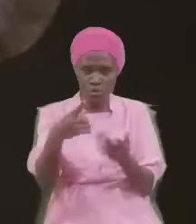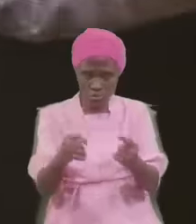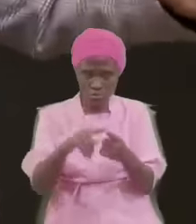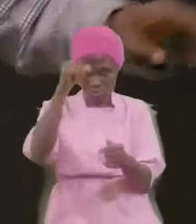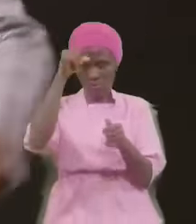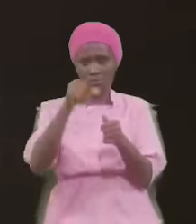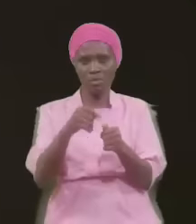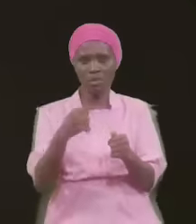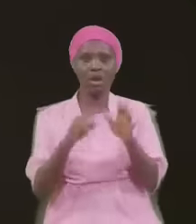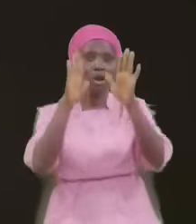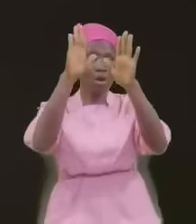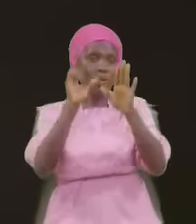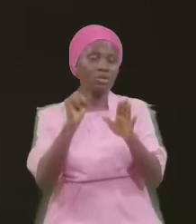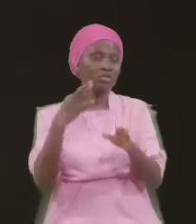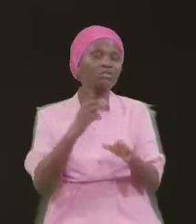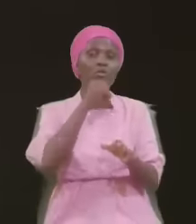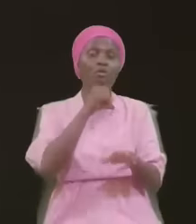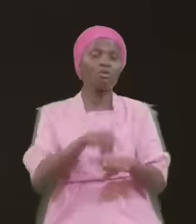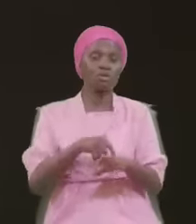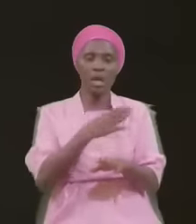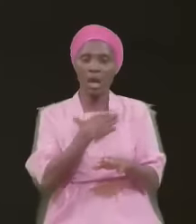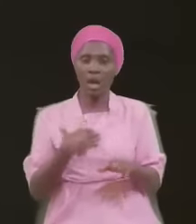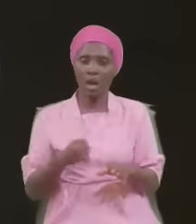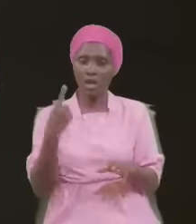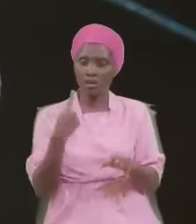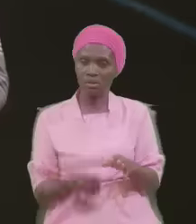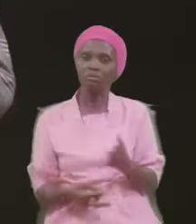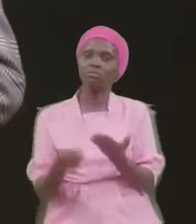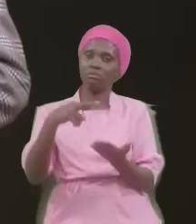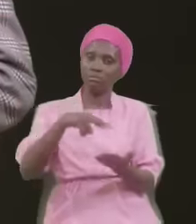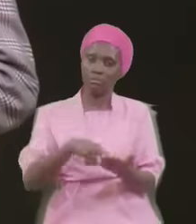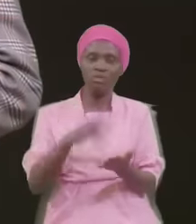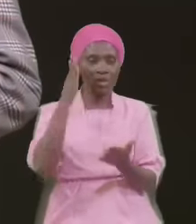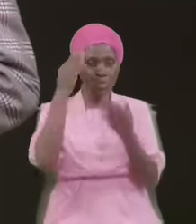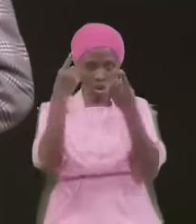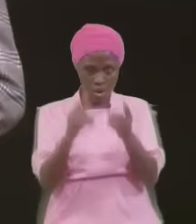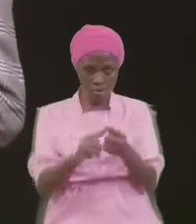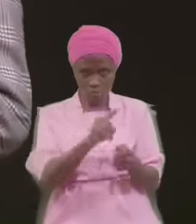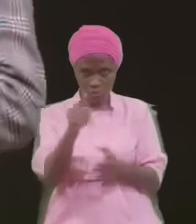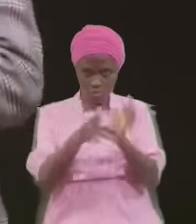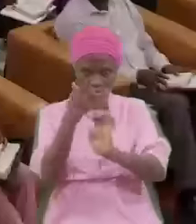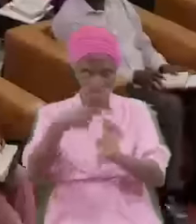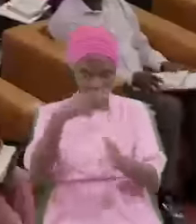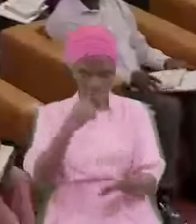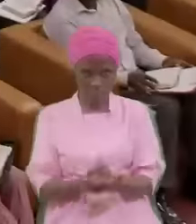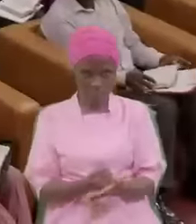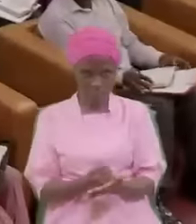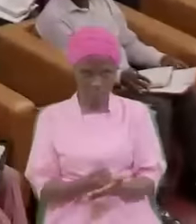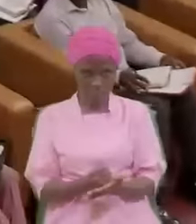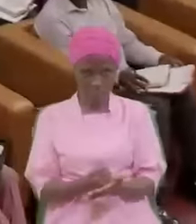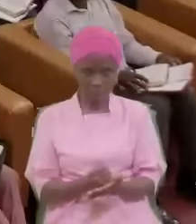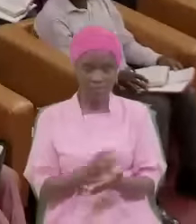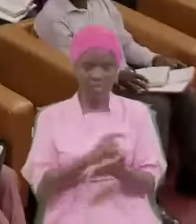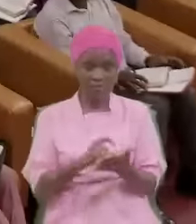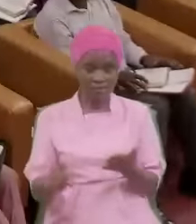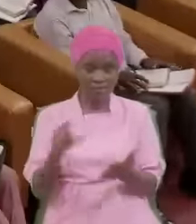the wonders of old, and a repetition will come up in your life in Jesus' name. Look at verse